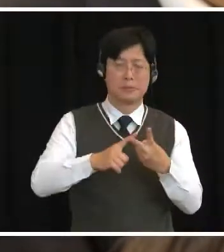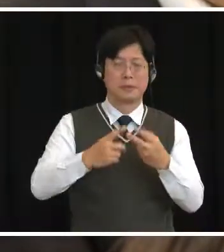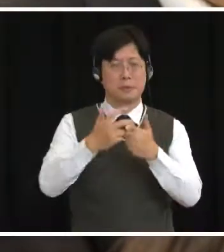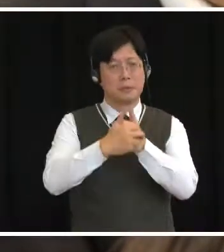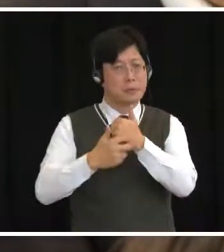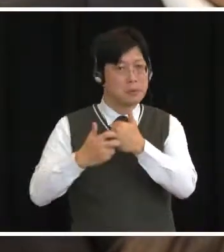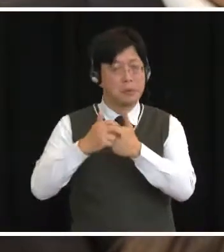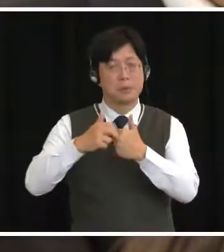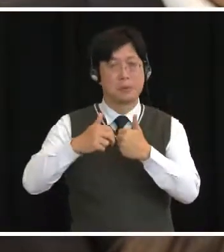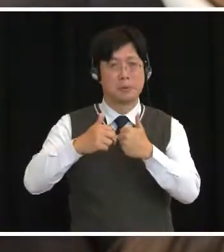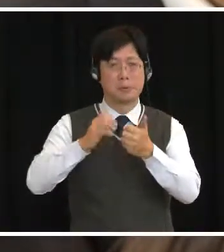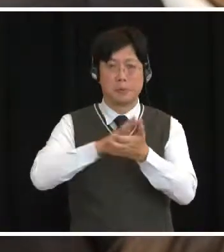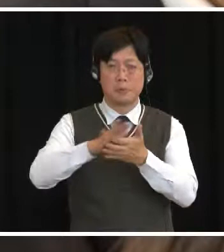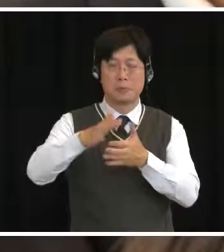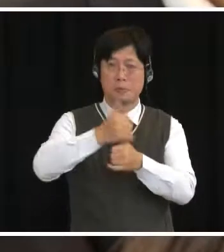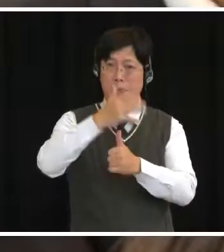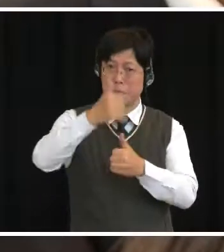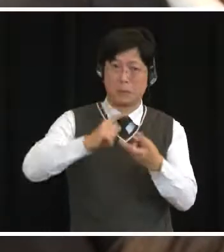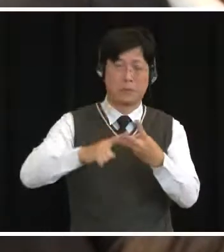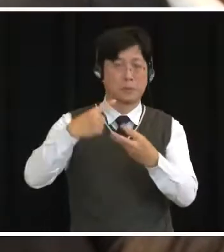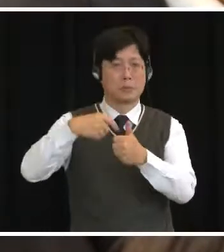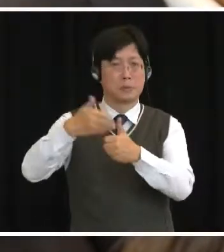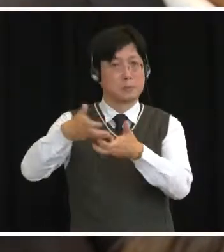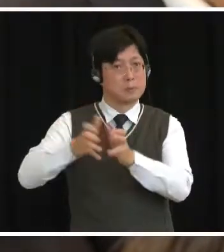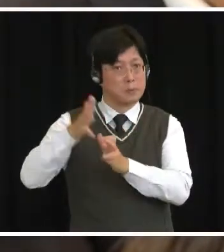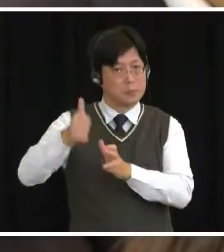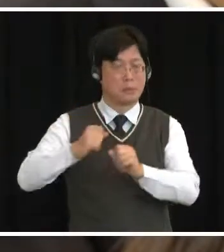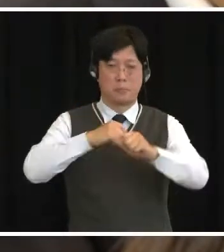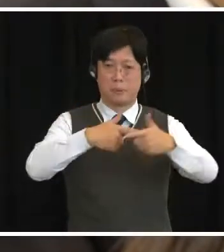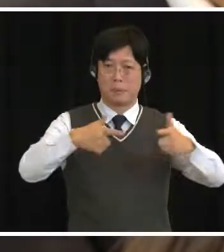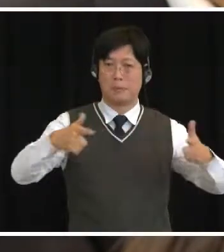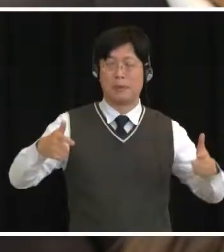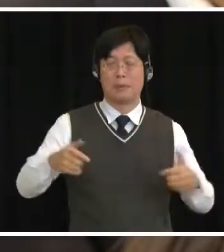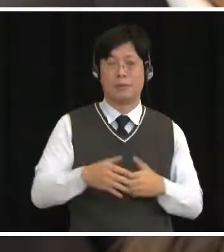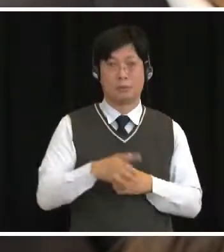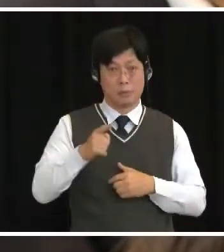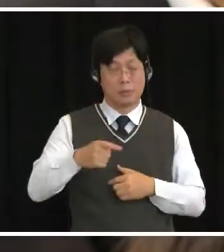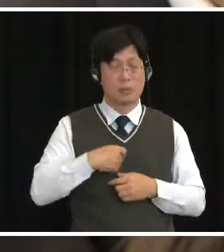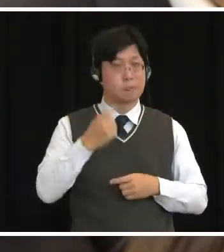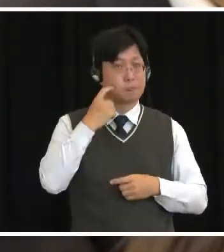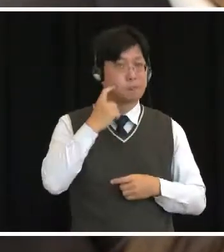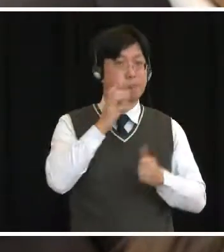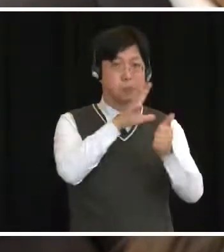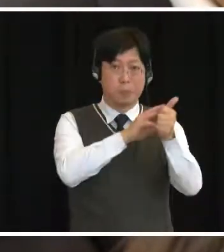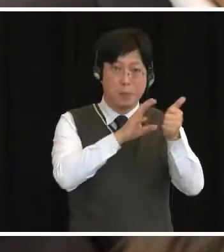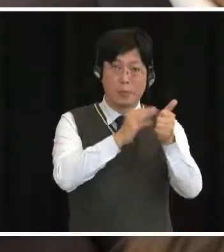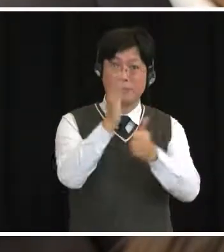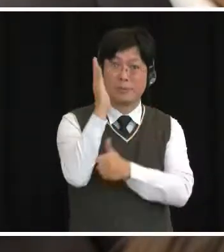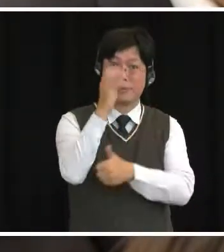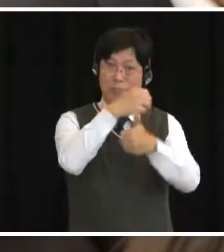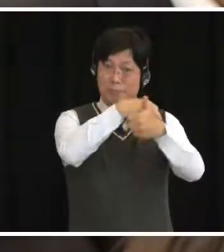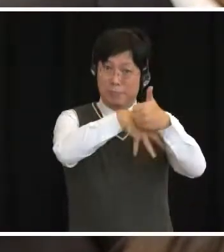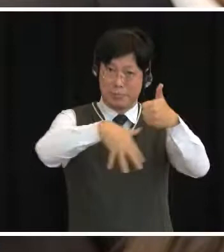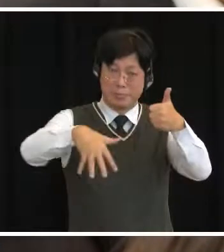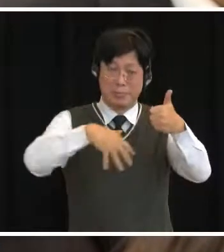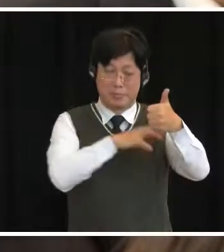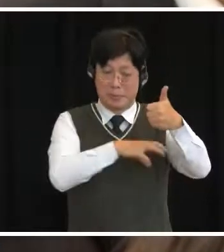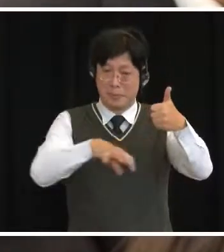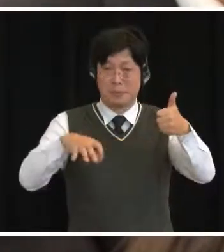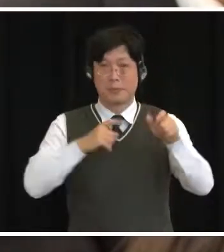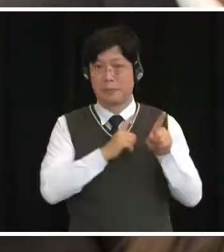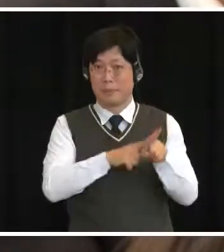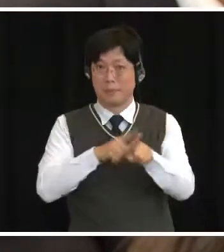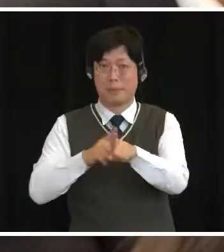And in some cases, they also have like different ministers for environmental